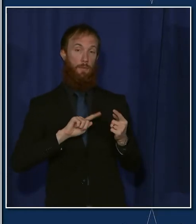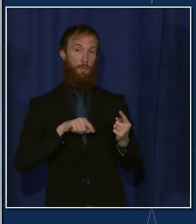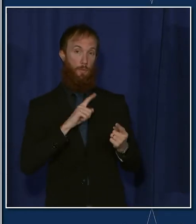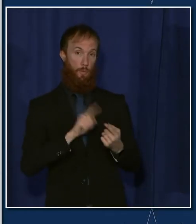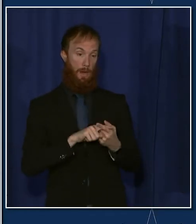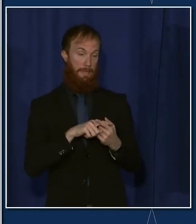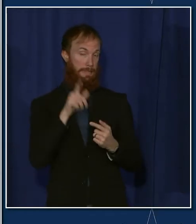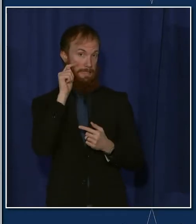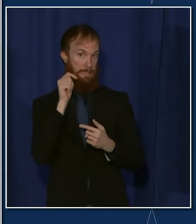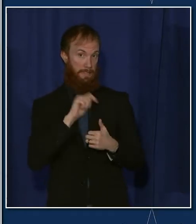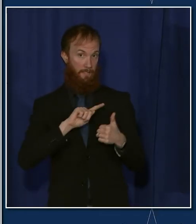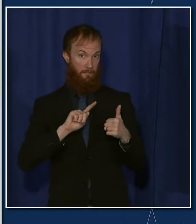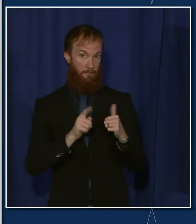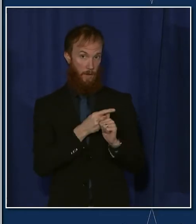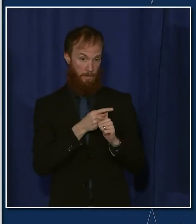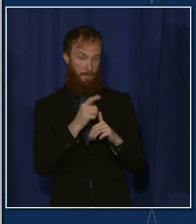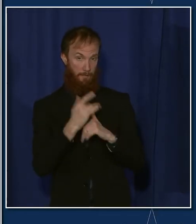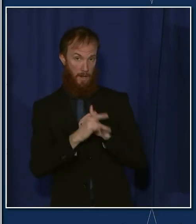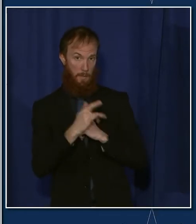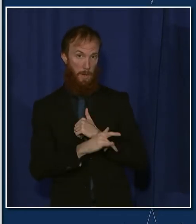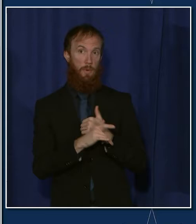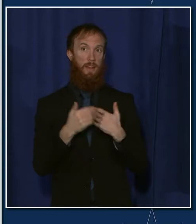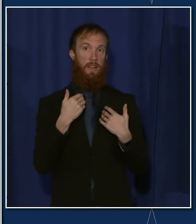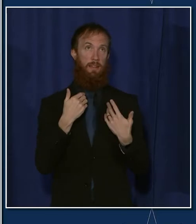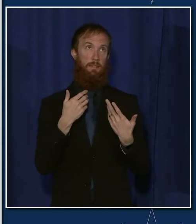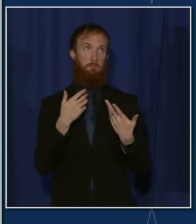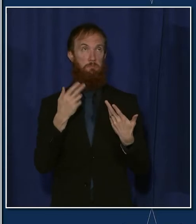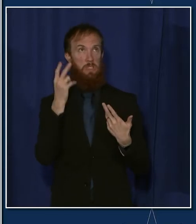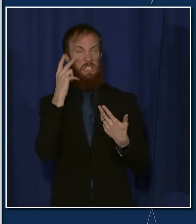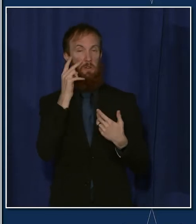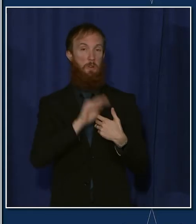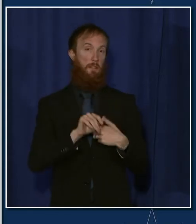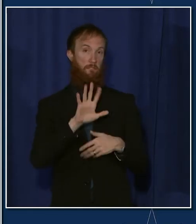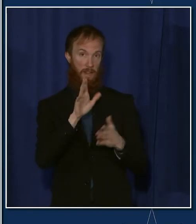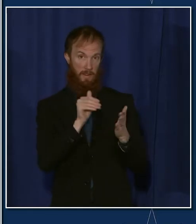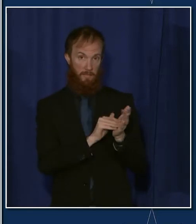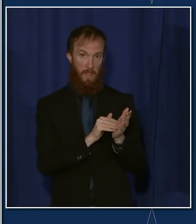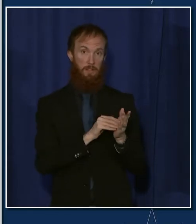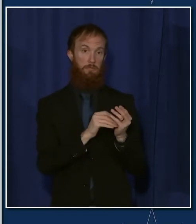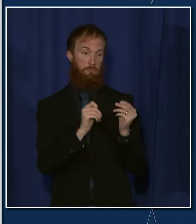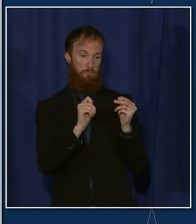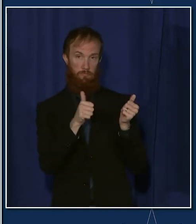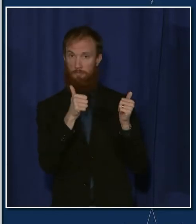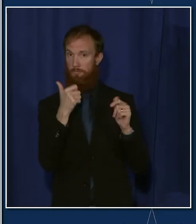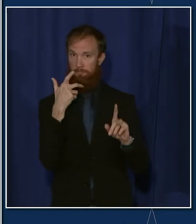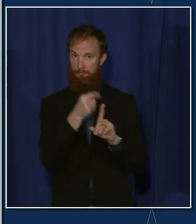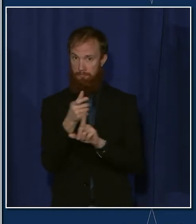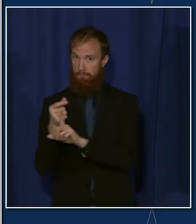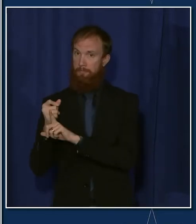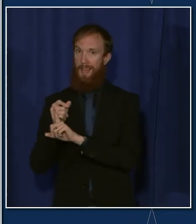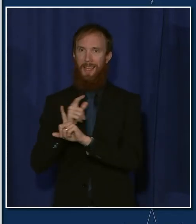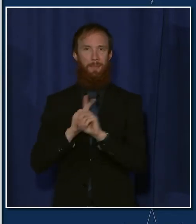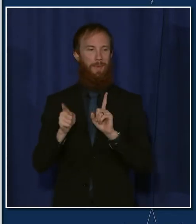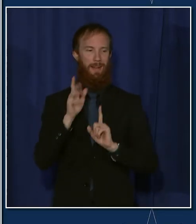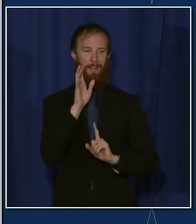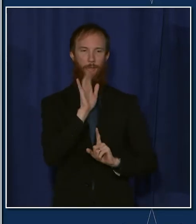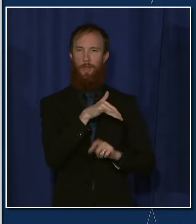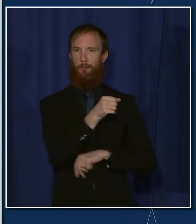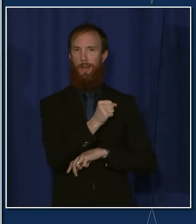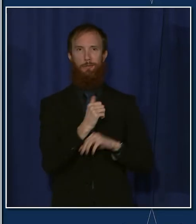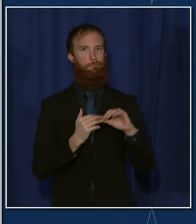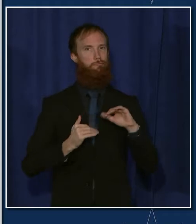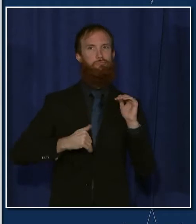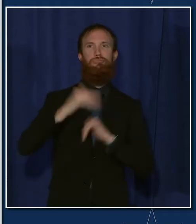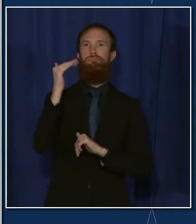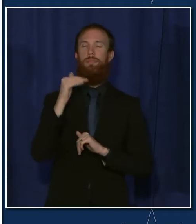were eligible was about 5,000. So we broke that record as well. And although most of the doses were in 5